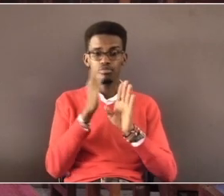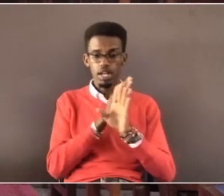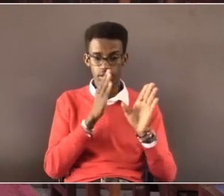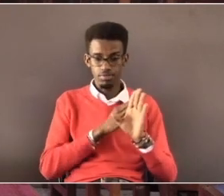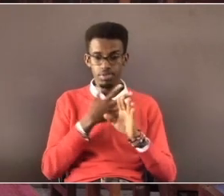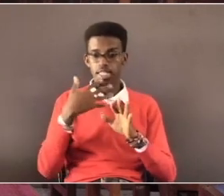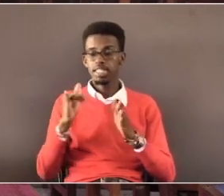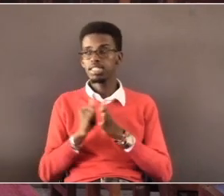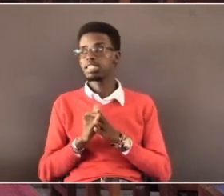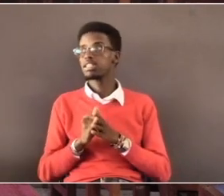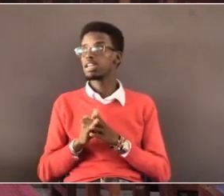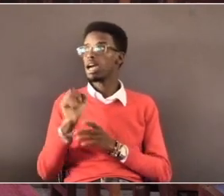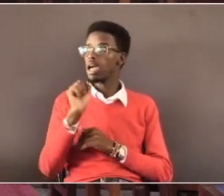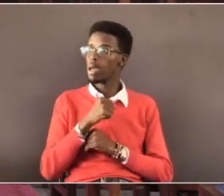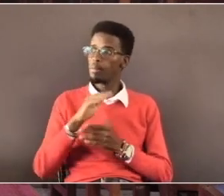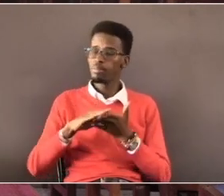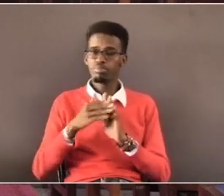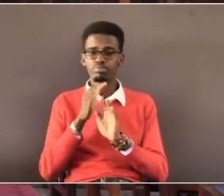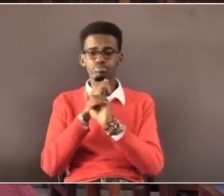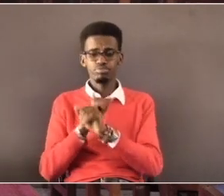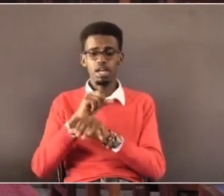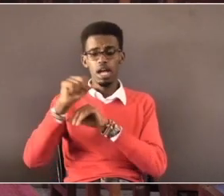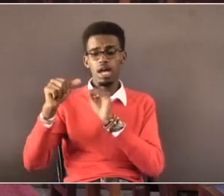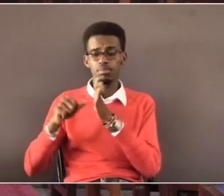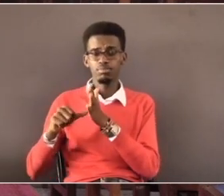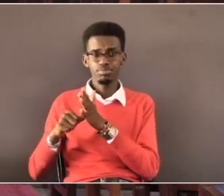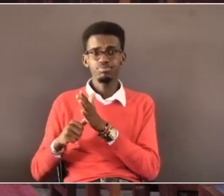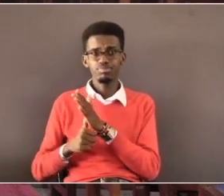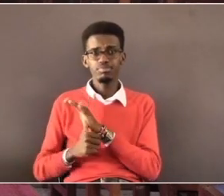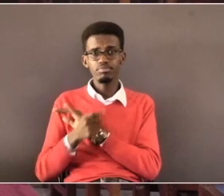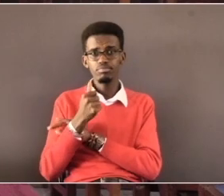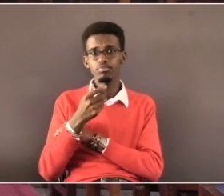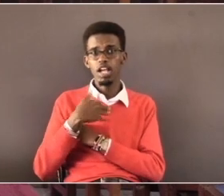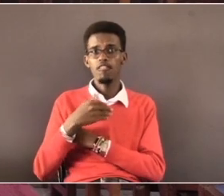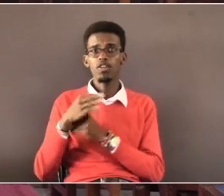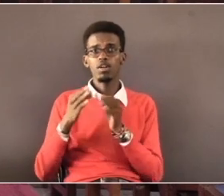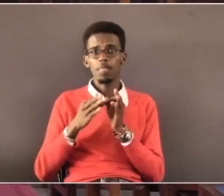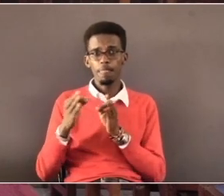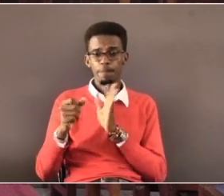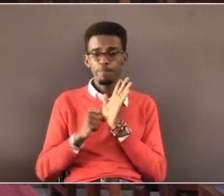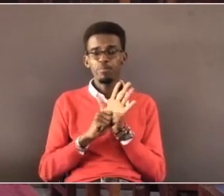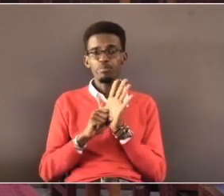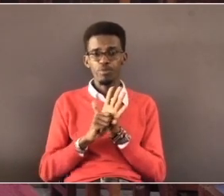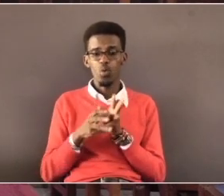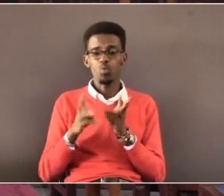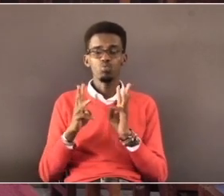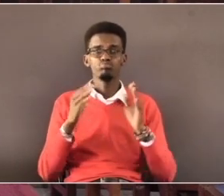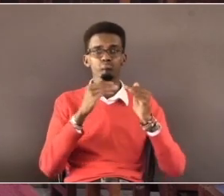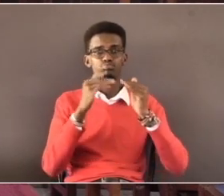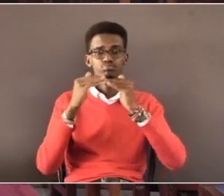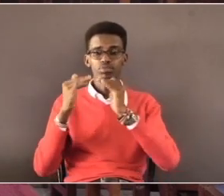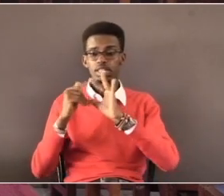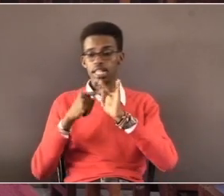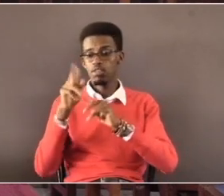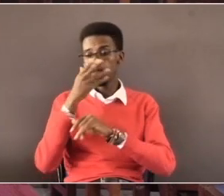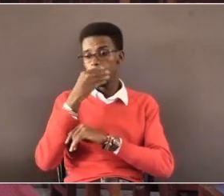the things that we might be insecure about. Money has a lot of layers, and we can use it for the